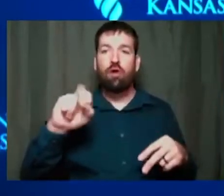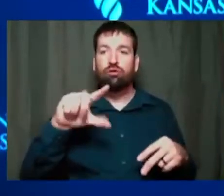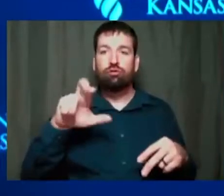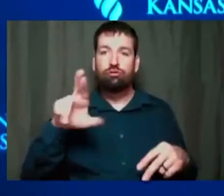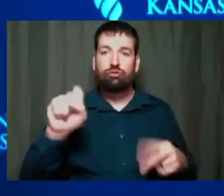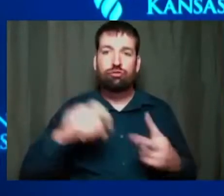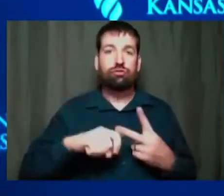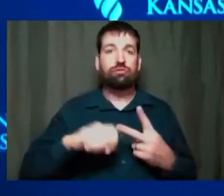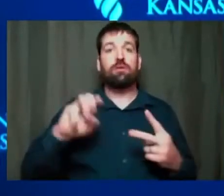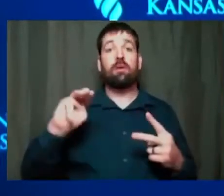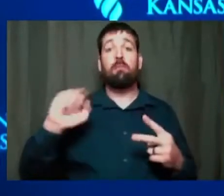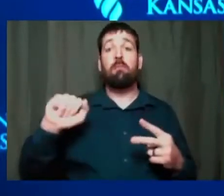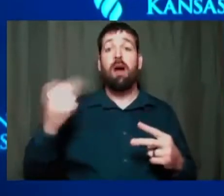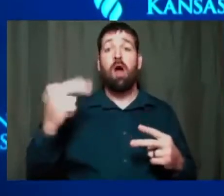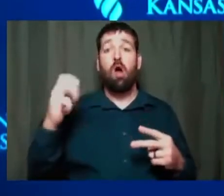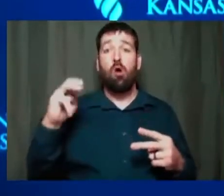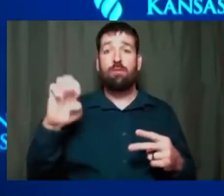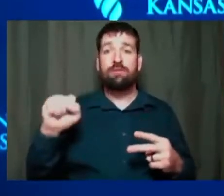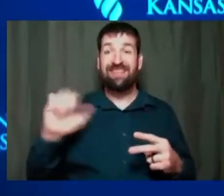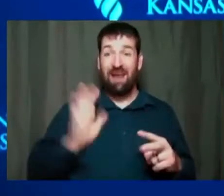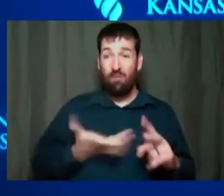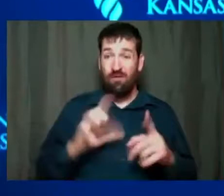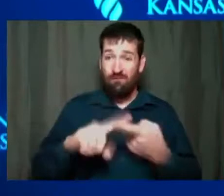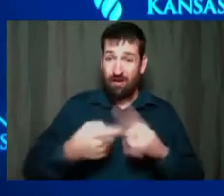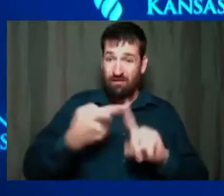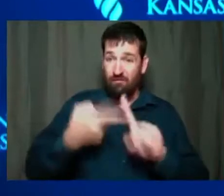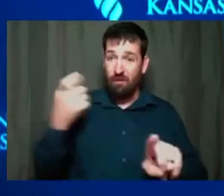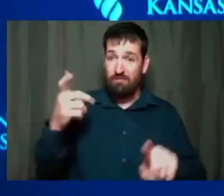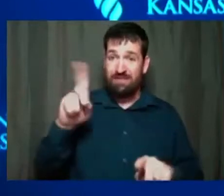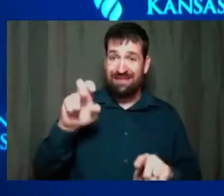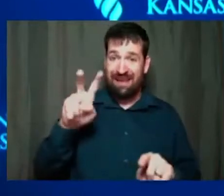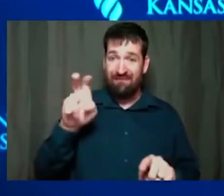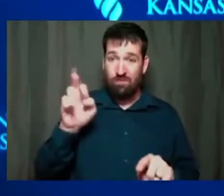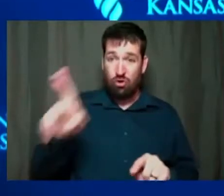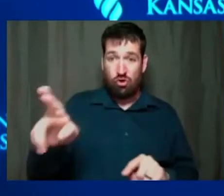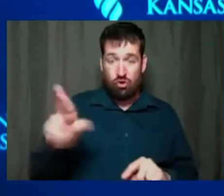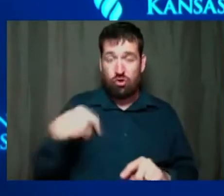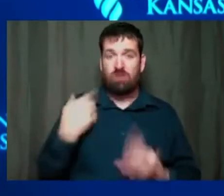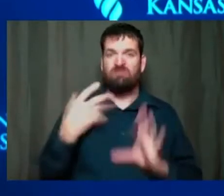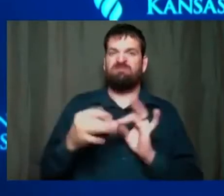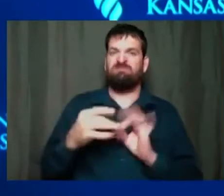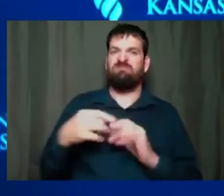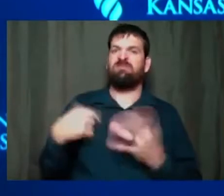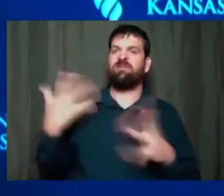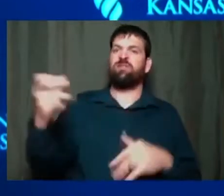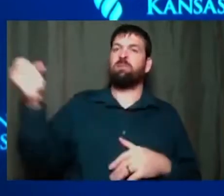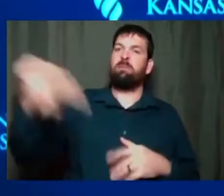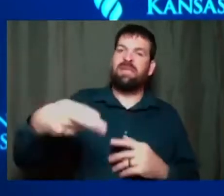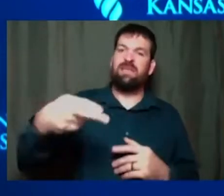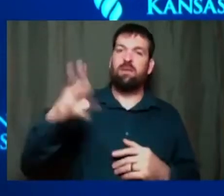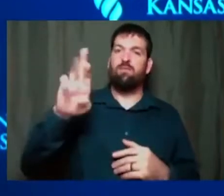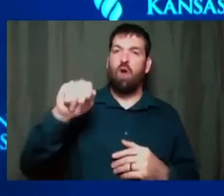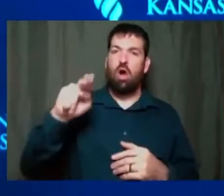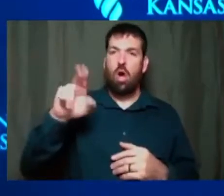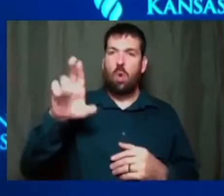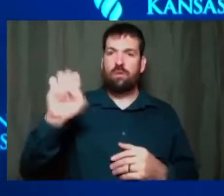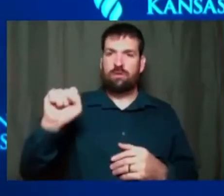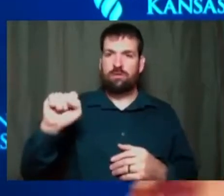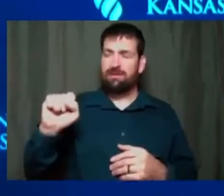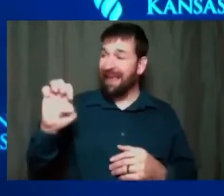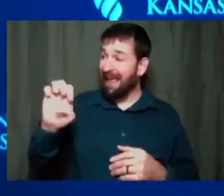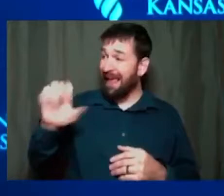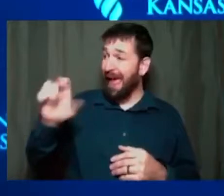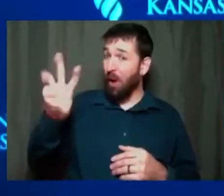my friends who were with us yesterday from Denver, I tell them now that we beat the Broncos, you're getting Elwayed. Because, how many times did we get Elwayed?